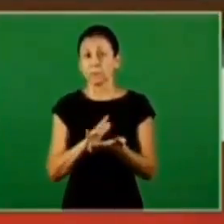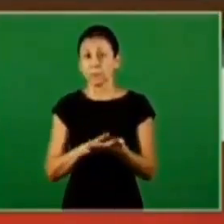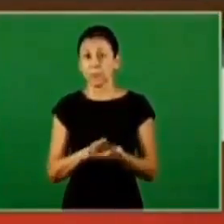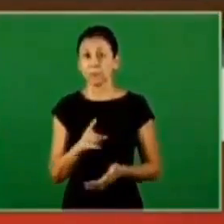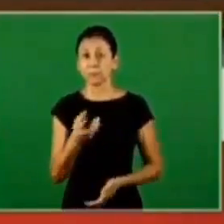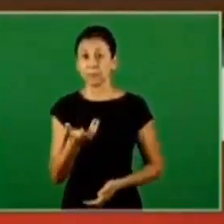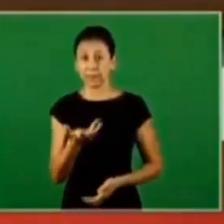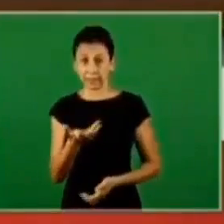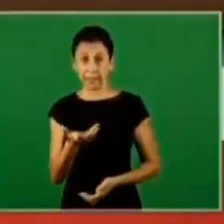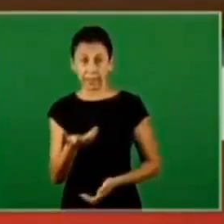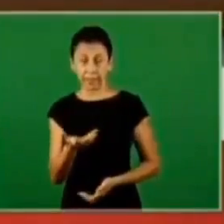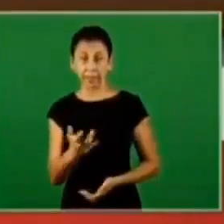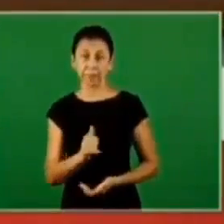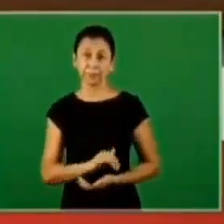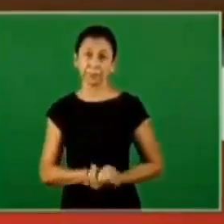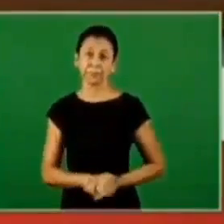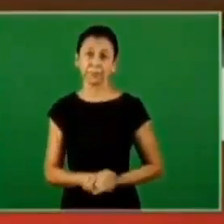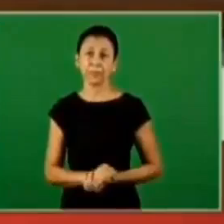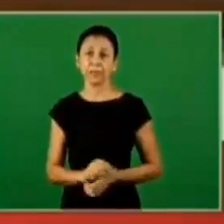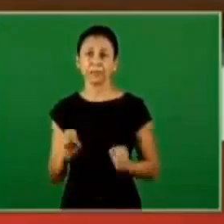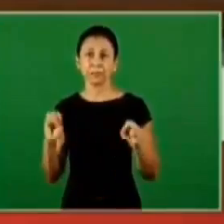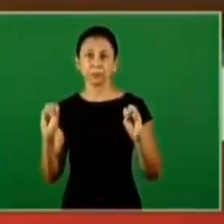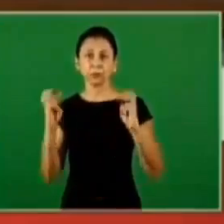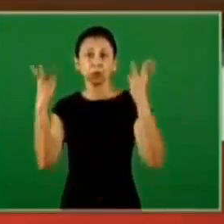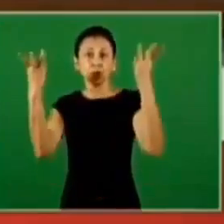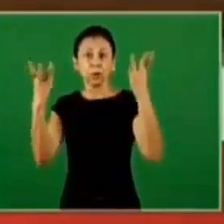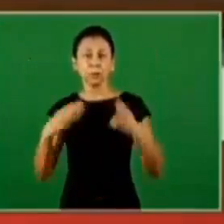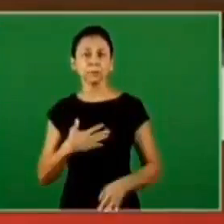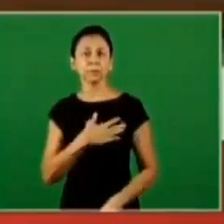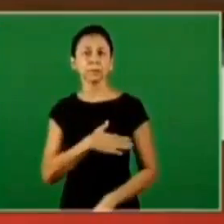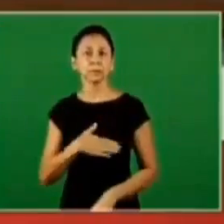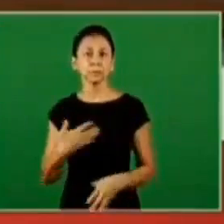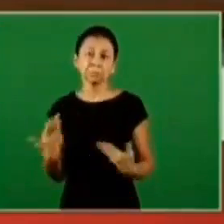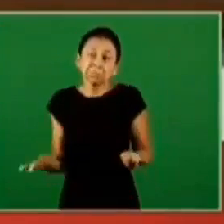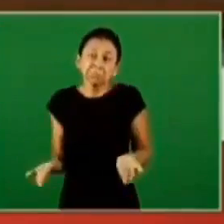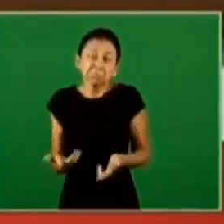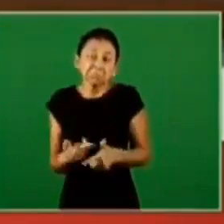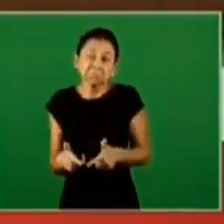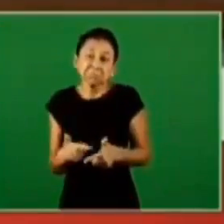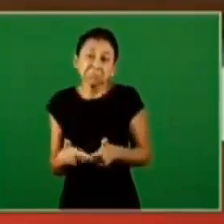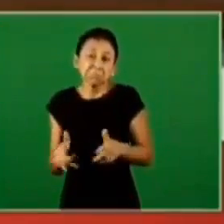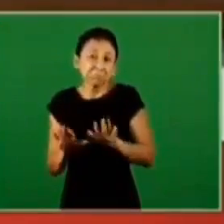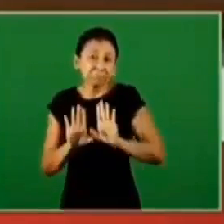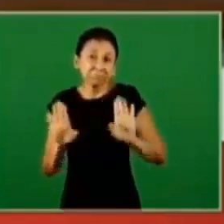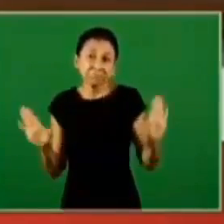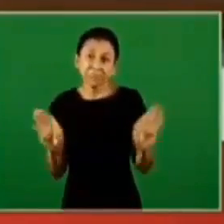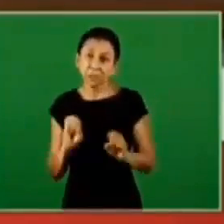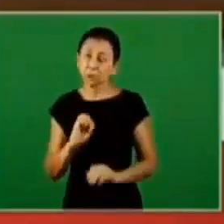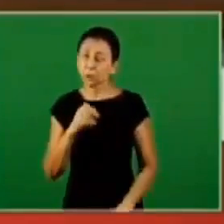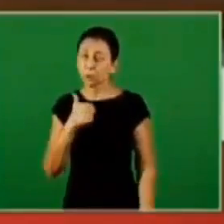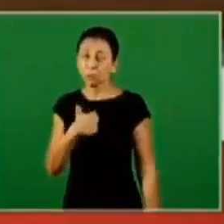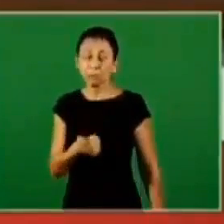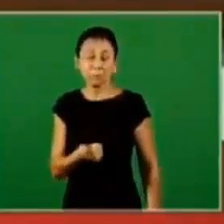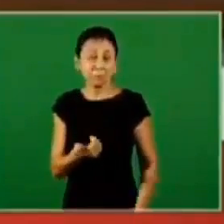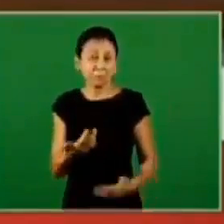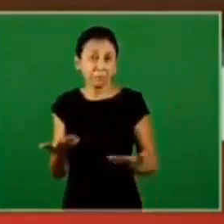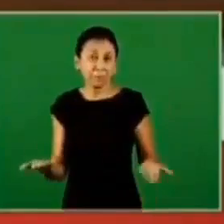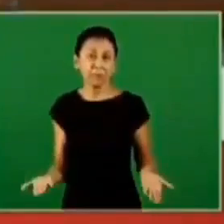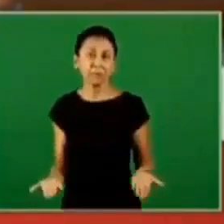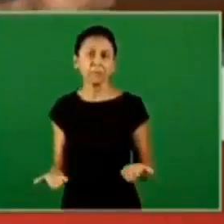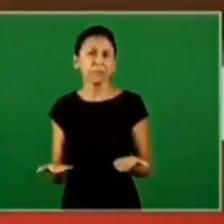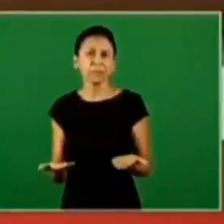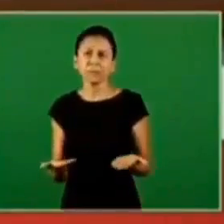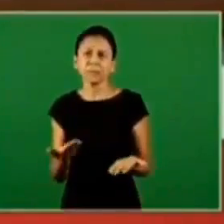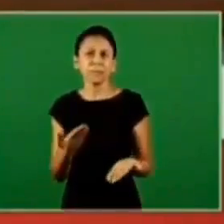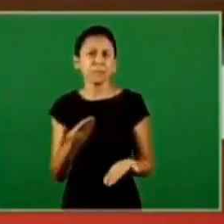if you want to make an exhibition of yourself and want to see a party, so nothing wrong with that, but